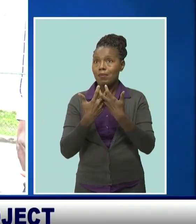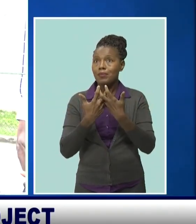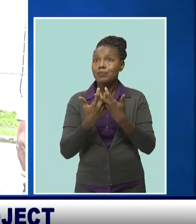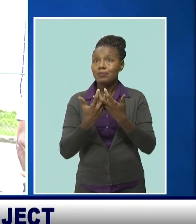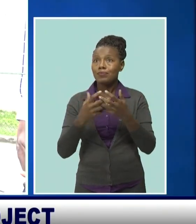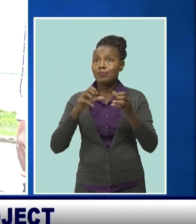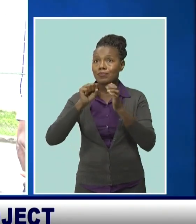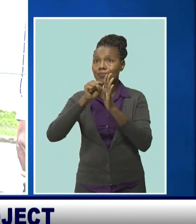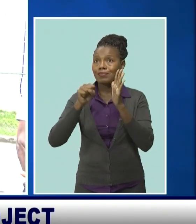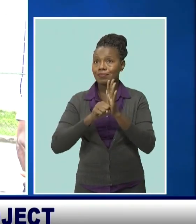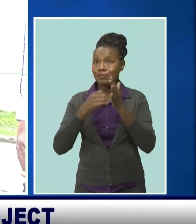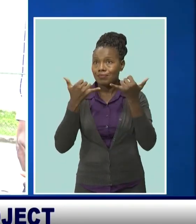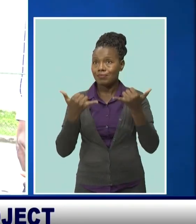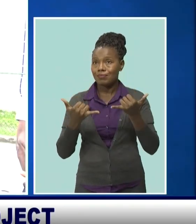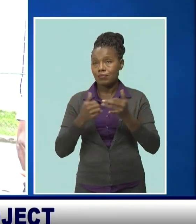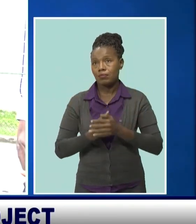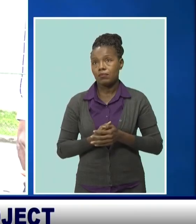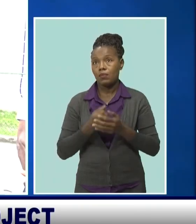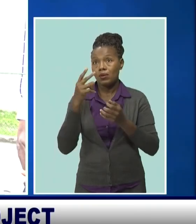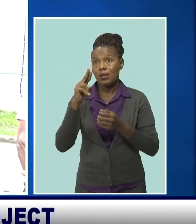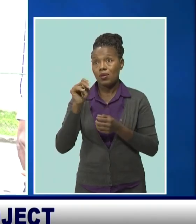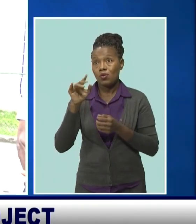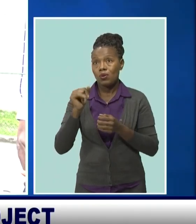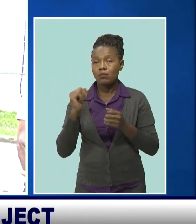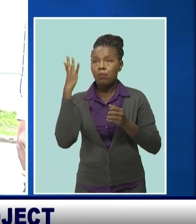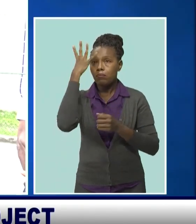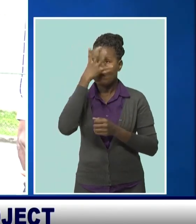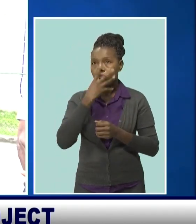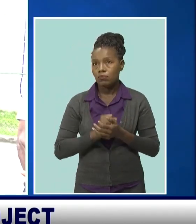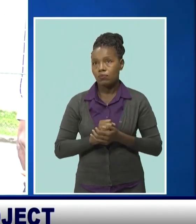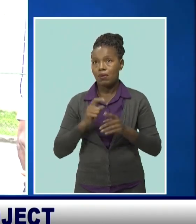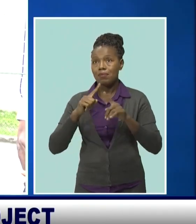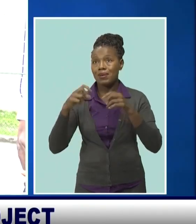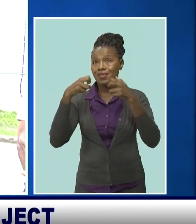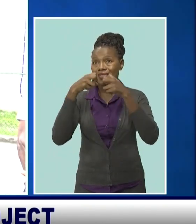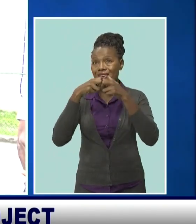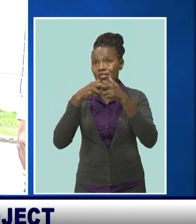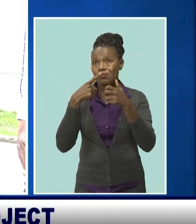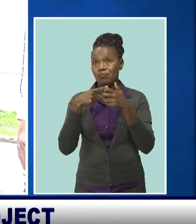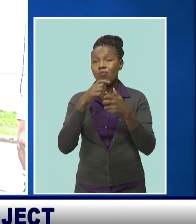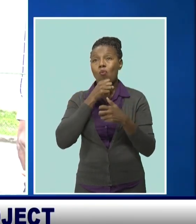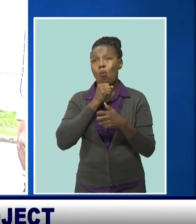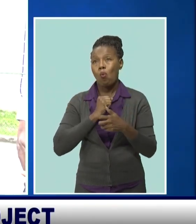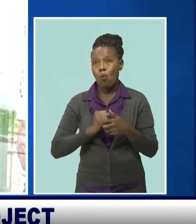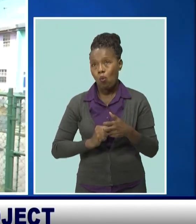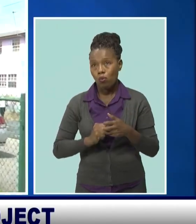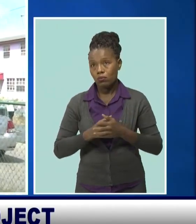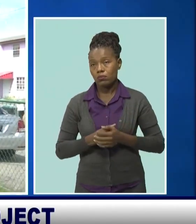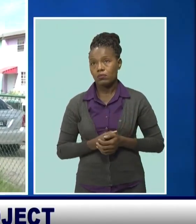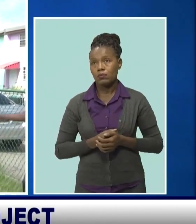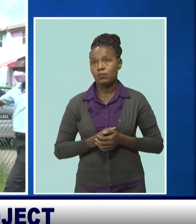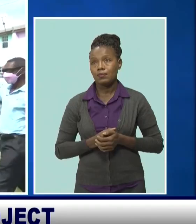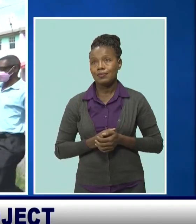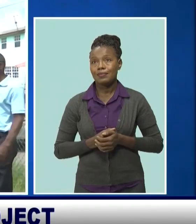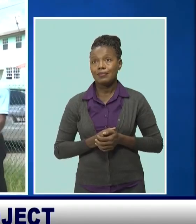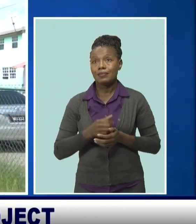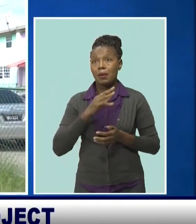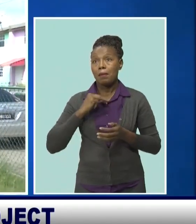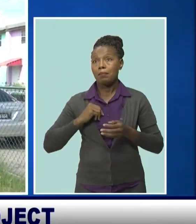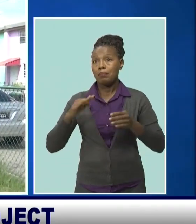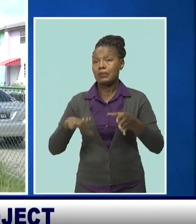all of these units. They're beautiful units, but they have antiquated and aged electrical framework. The minister says the initiative